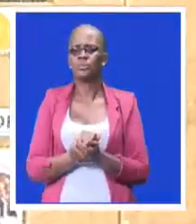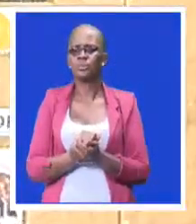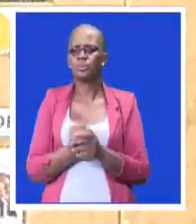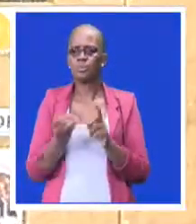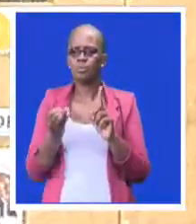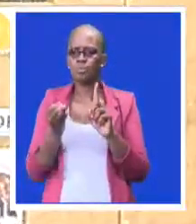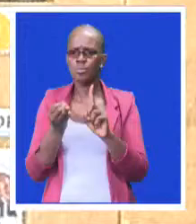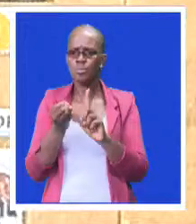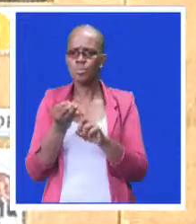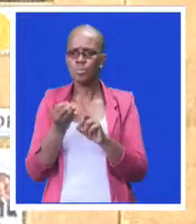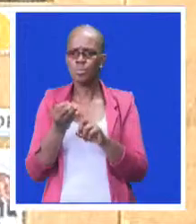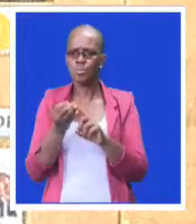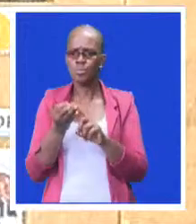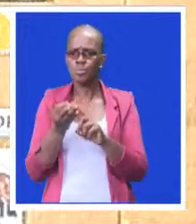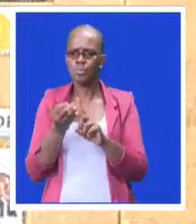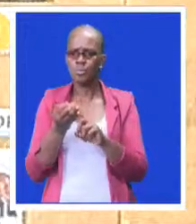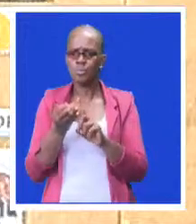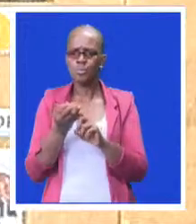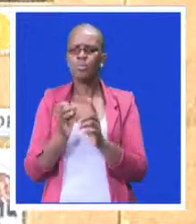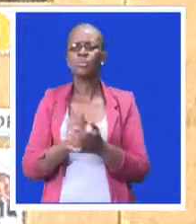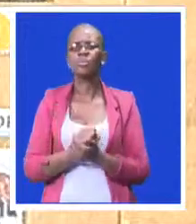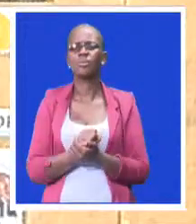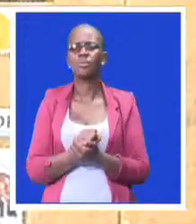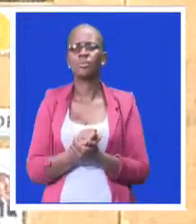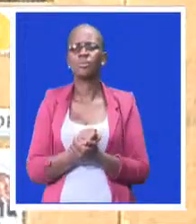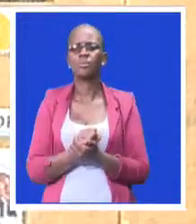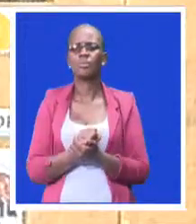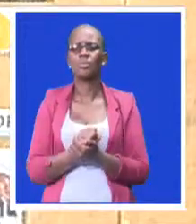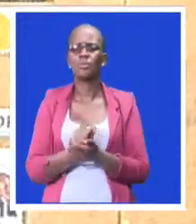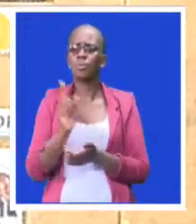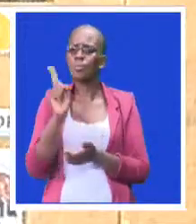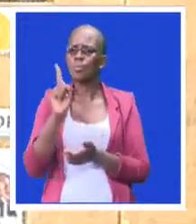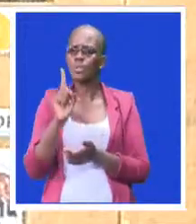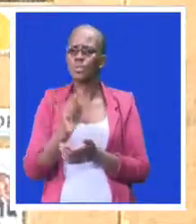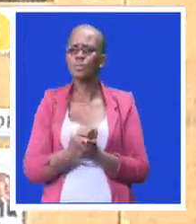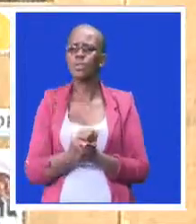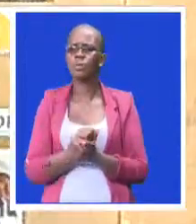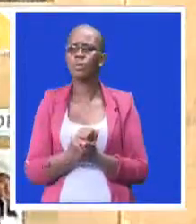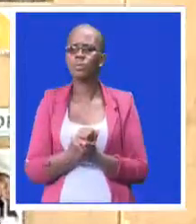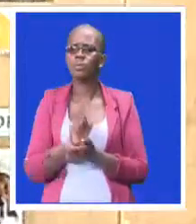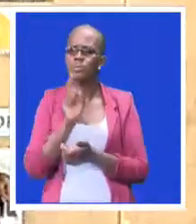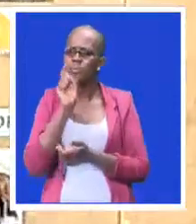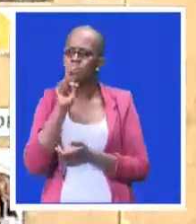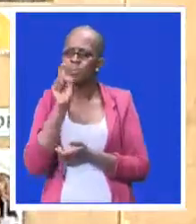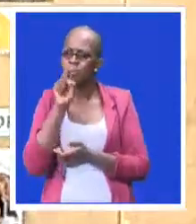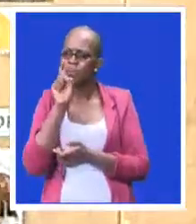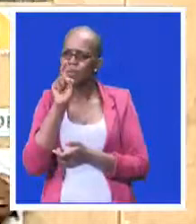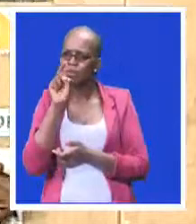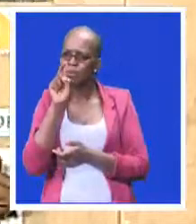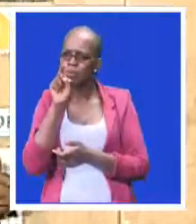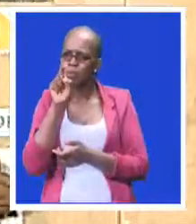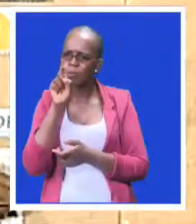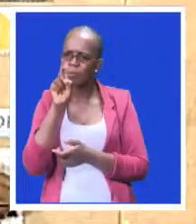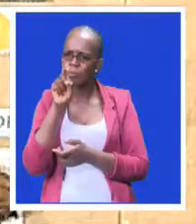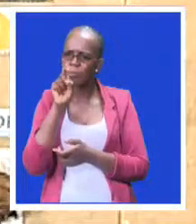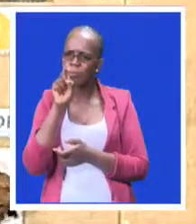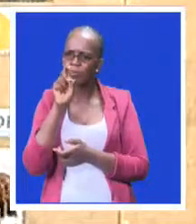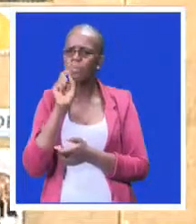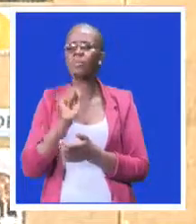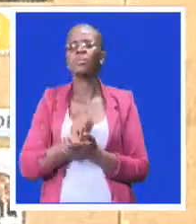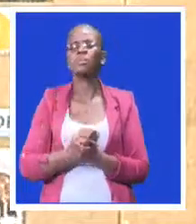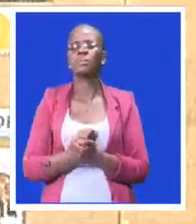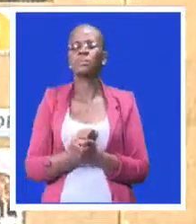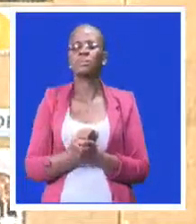this. Yes, this is a hen. Right. And we're going to put the hen